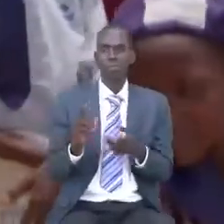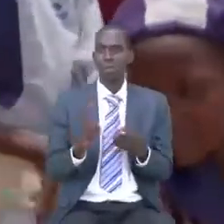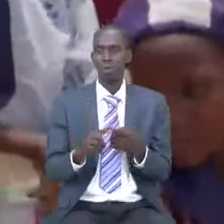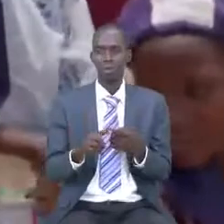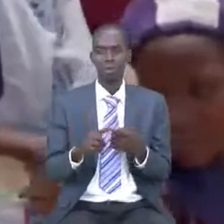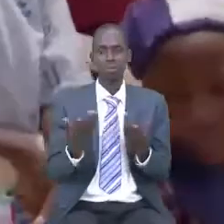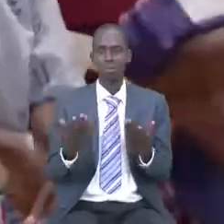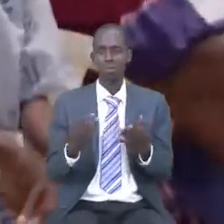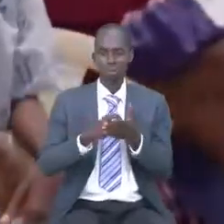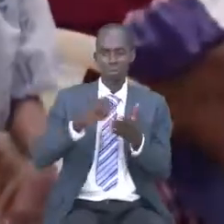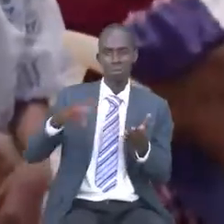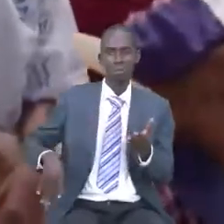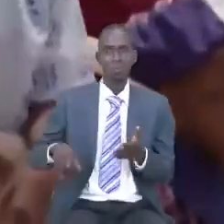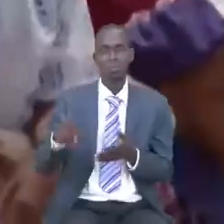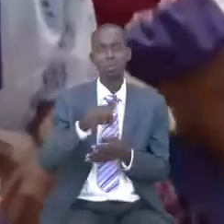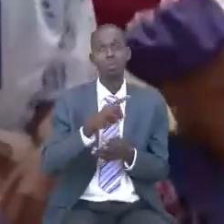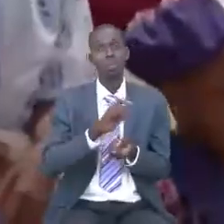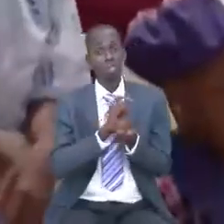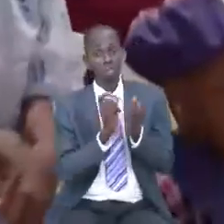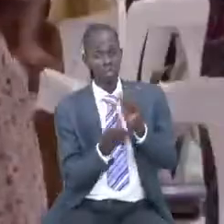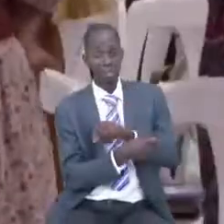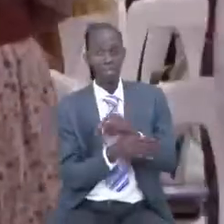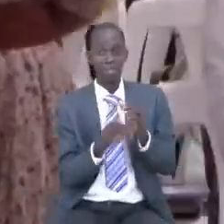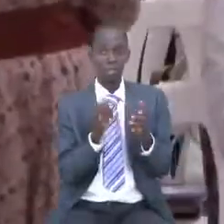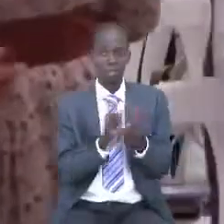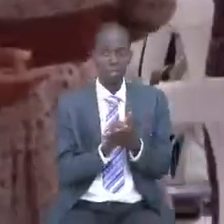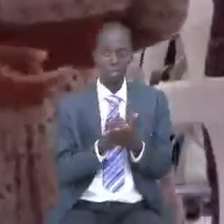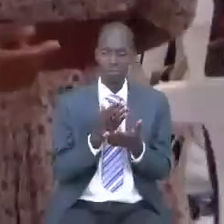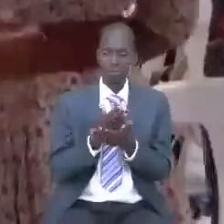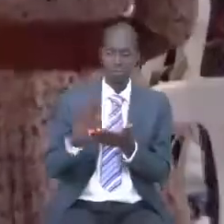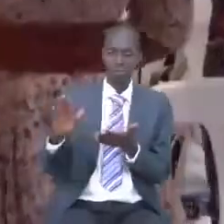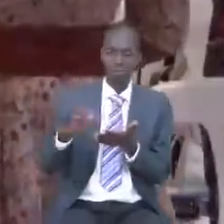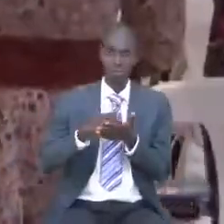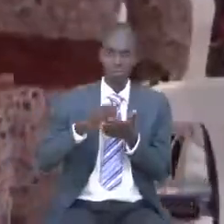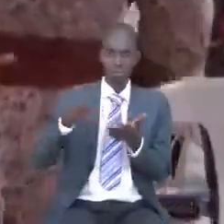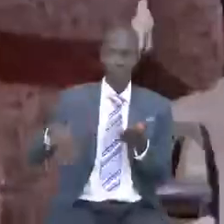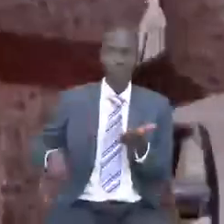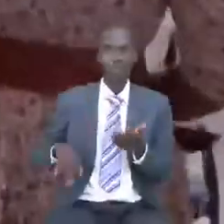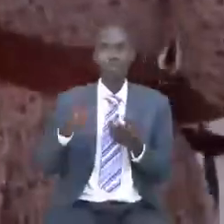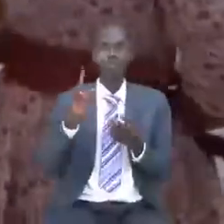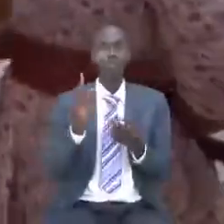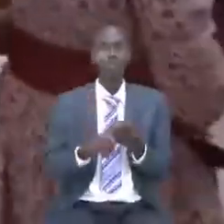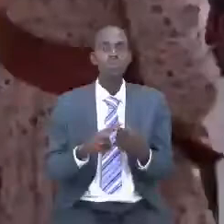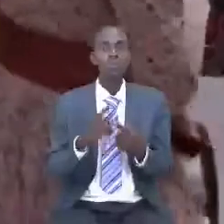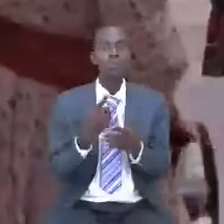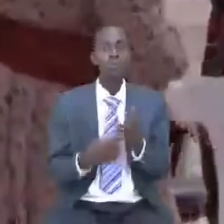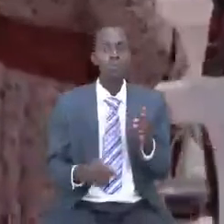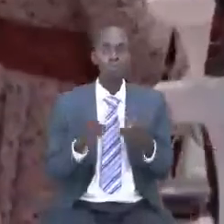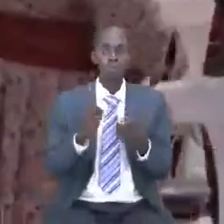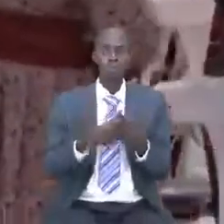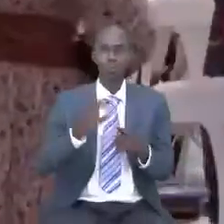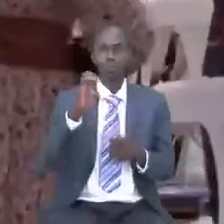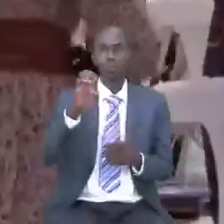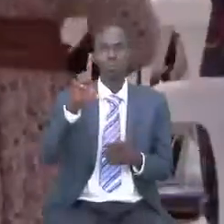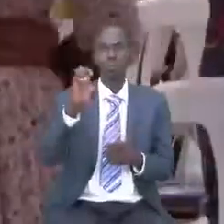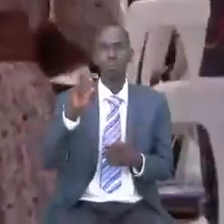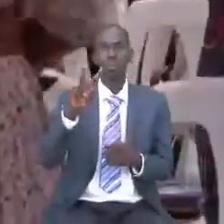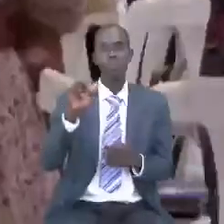Turn that elimination to elevation. Make progress.